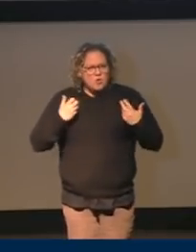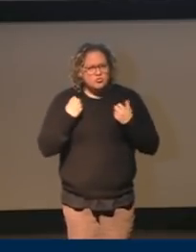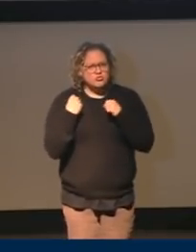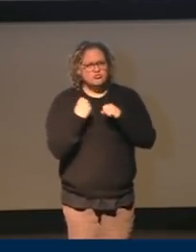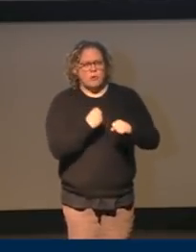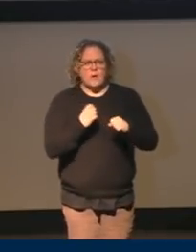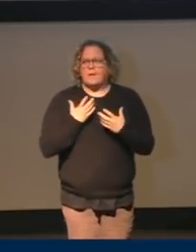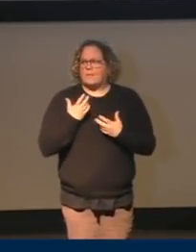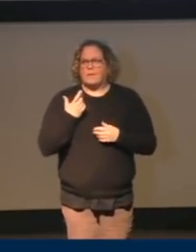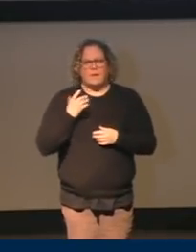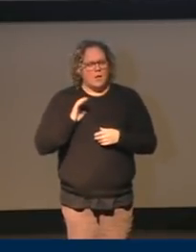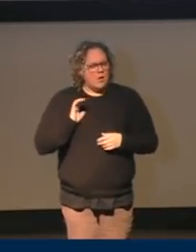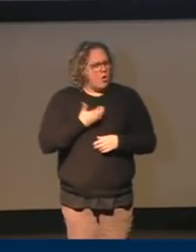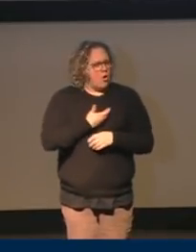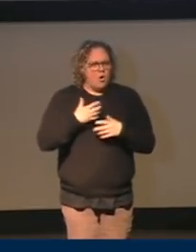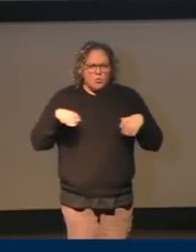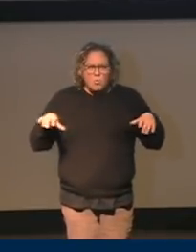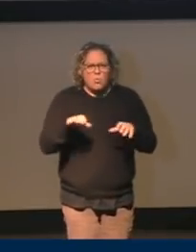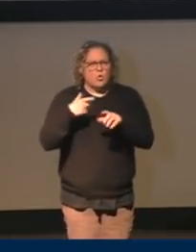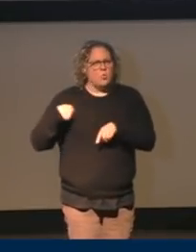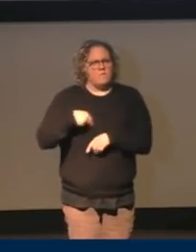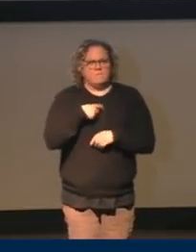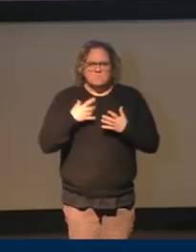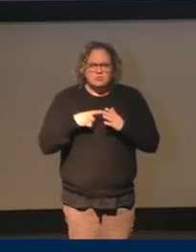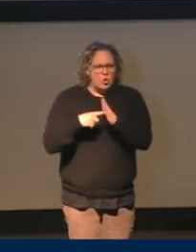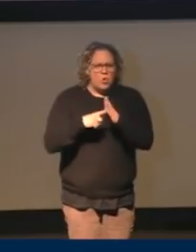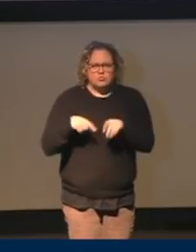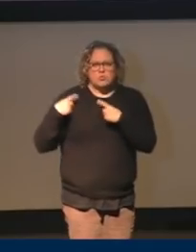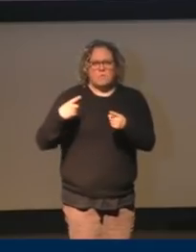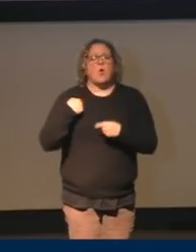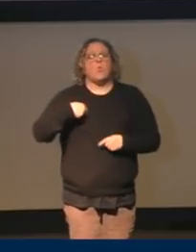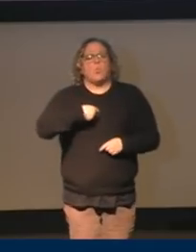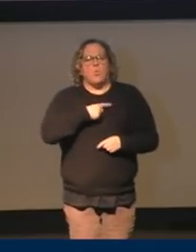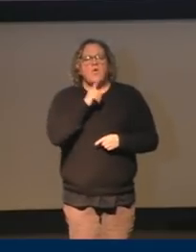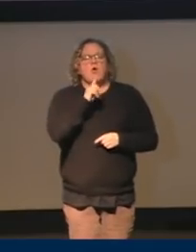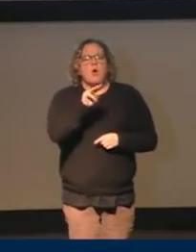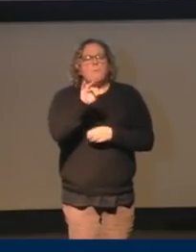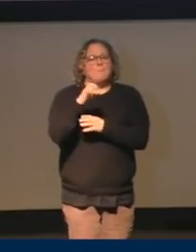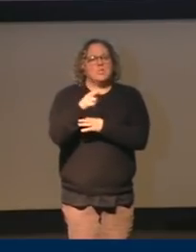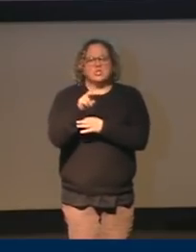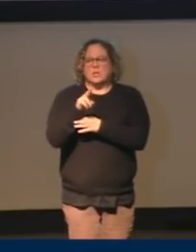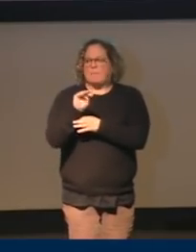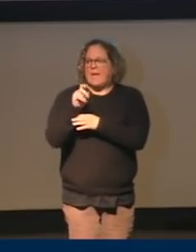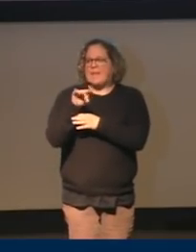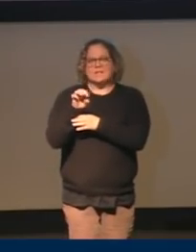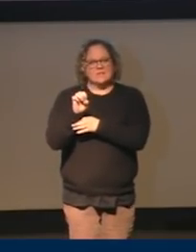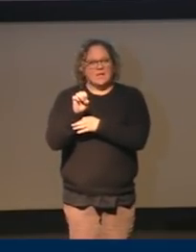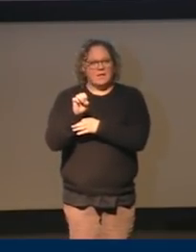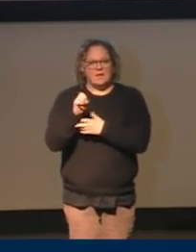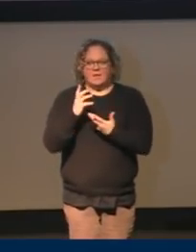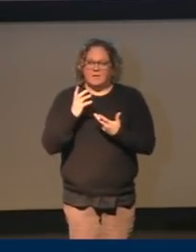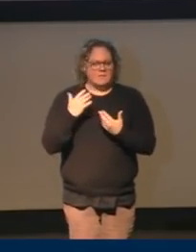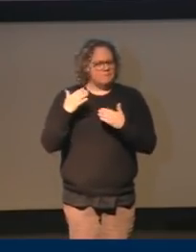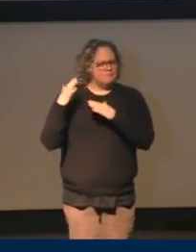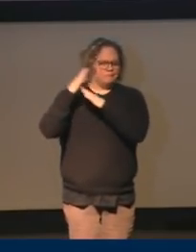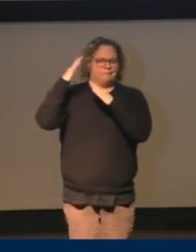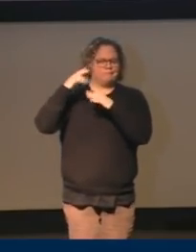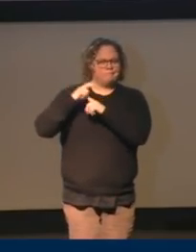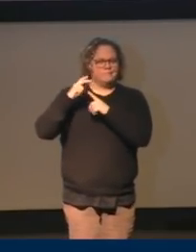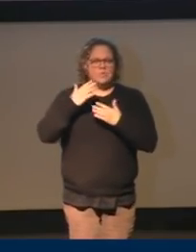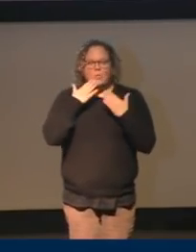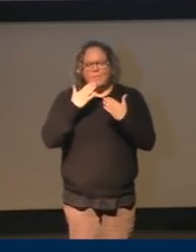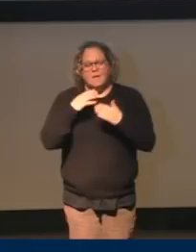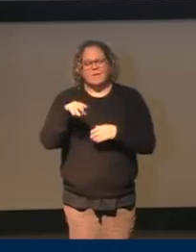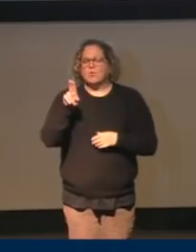unit has and continues to demonstrate. We are Michigan medicine at its finest. So thank you for